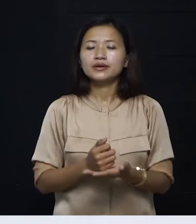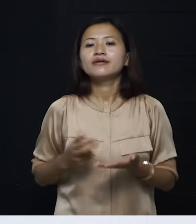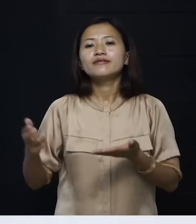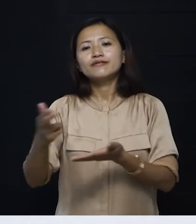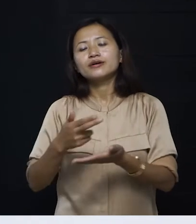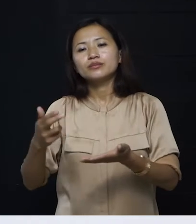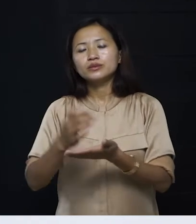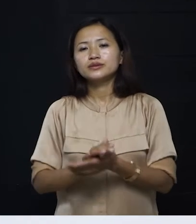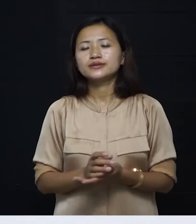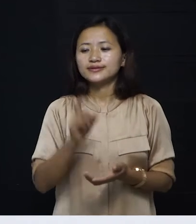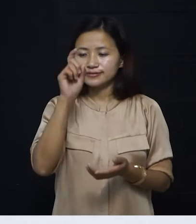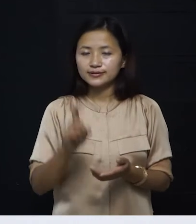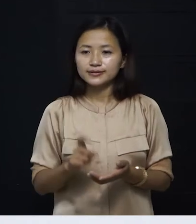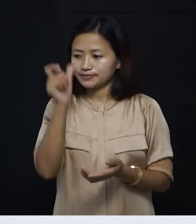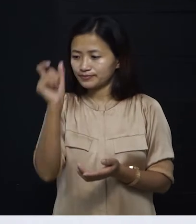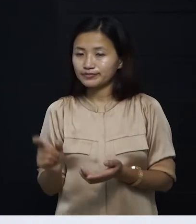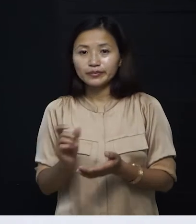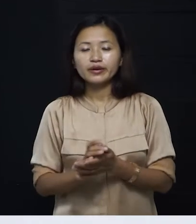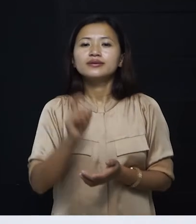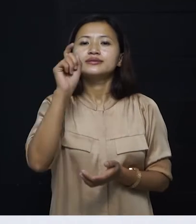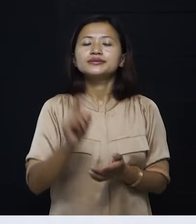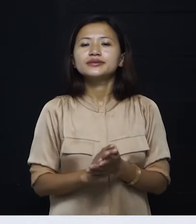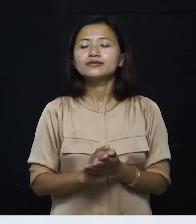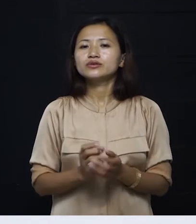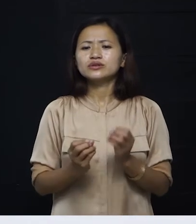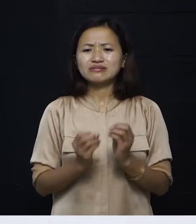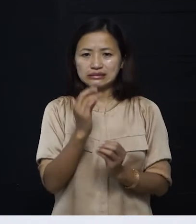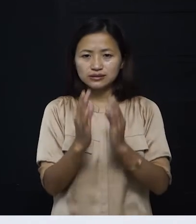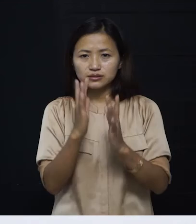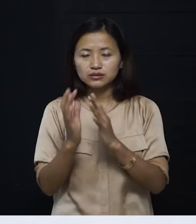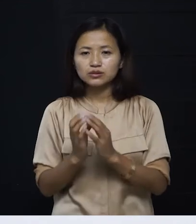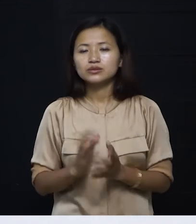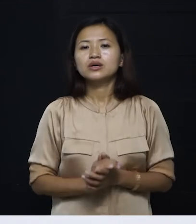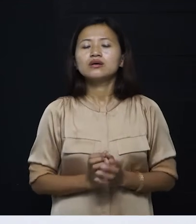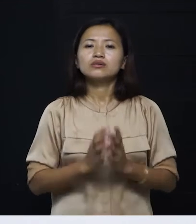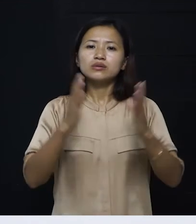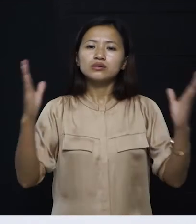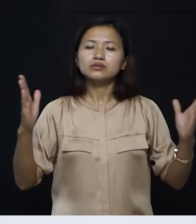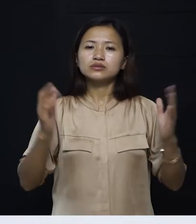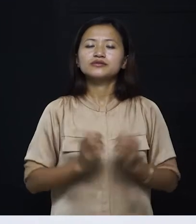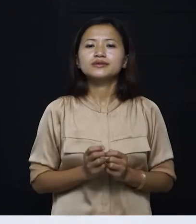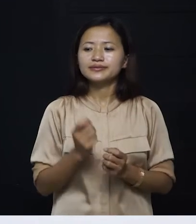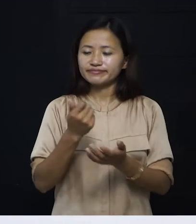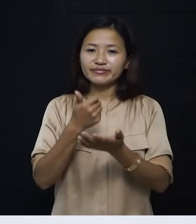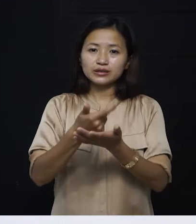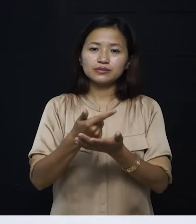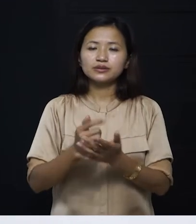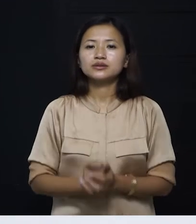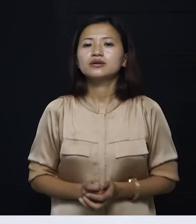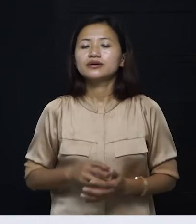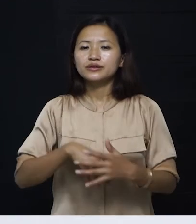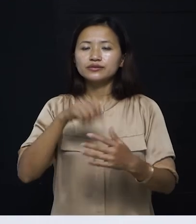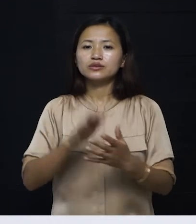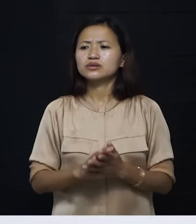need credit for the crop production which involve lots of expenditure, okay? In order to